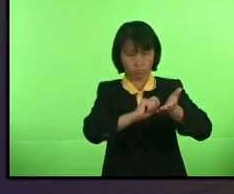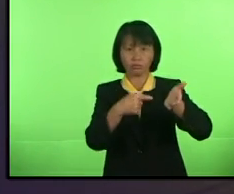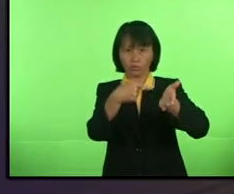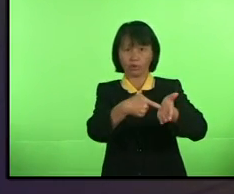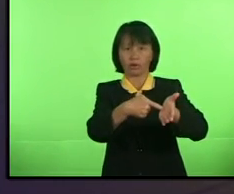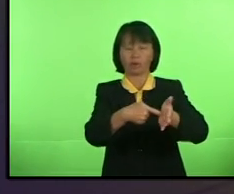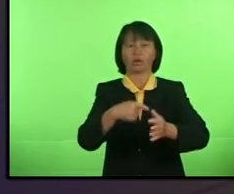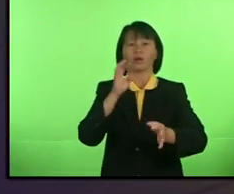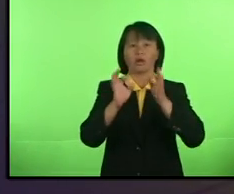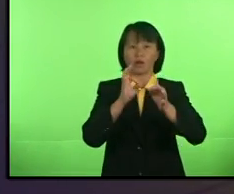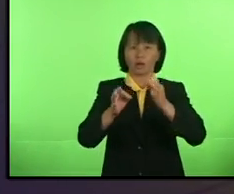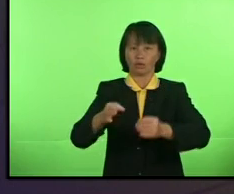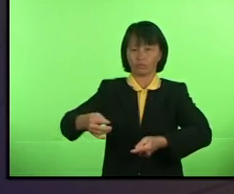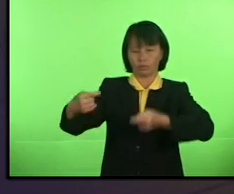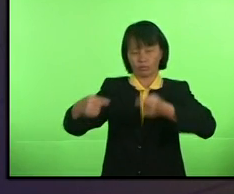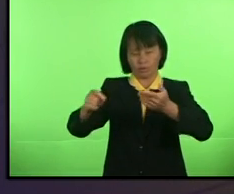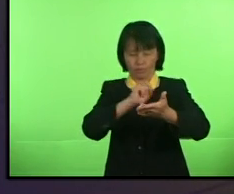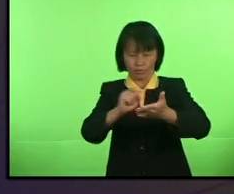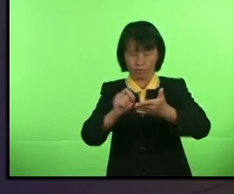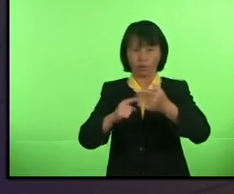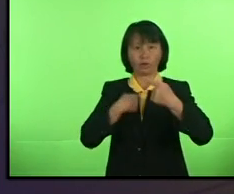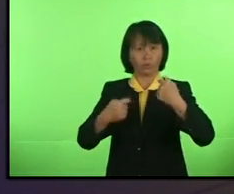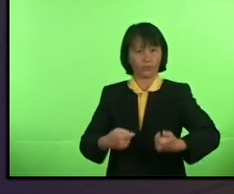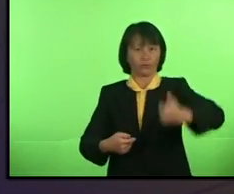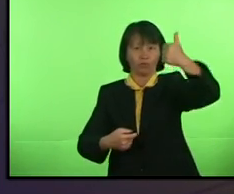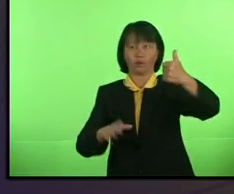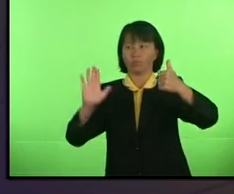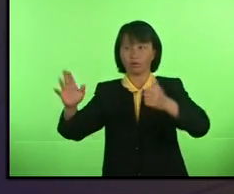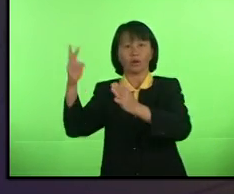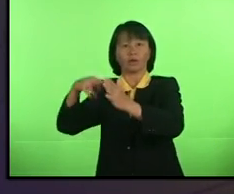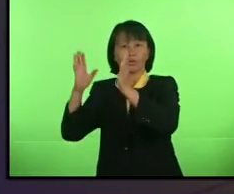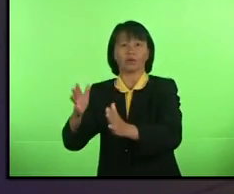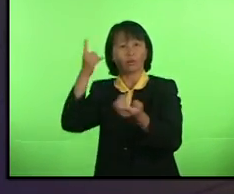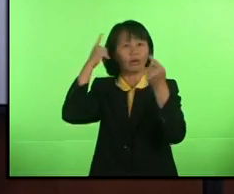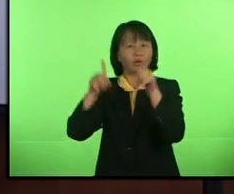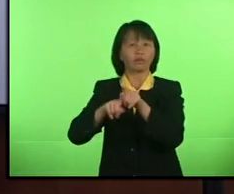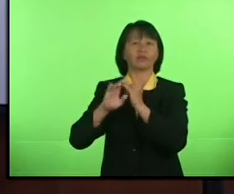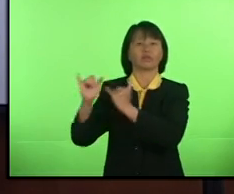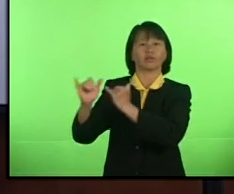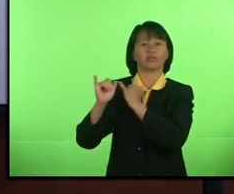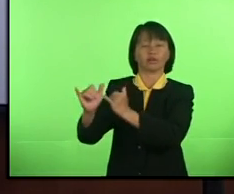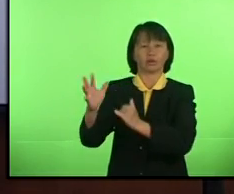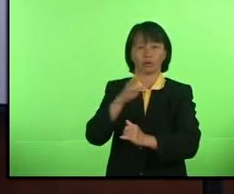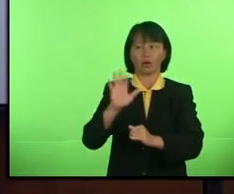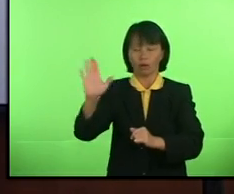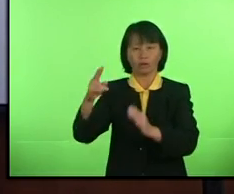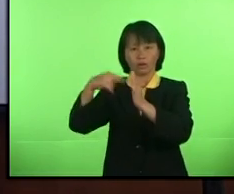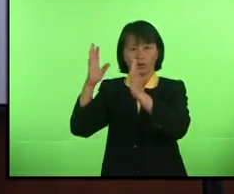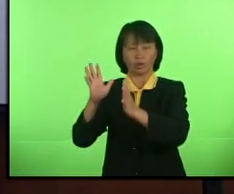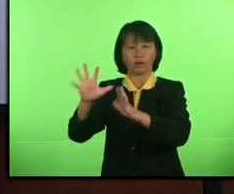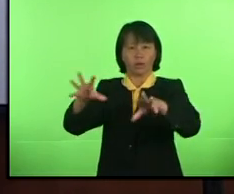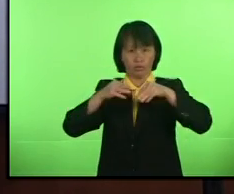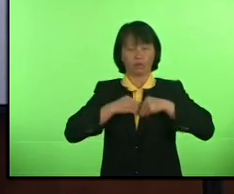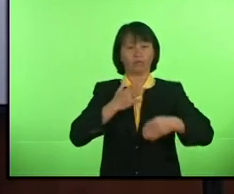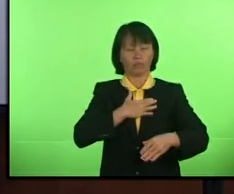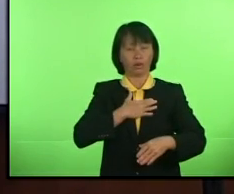Because when you win your readers, they will agree with what you say, and they will accept your